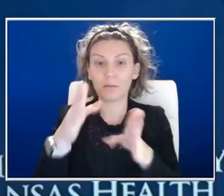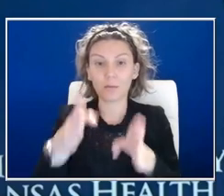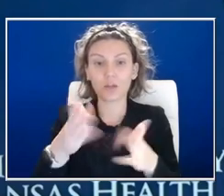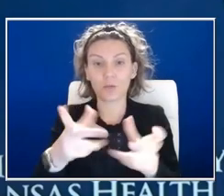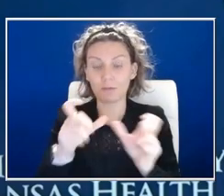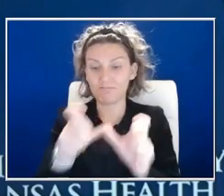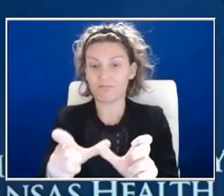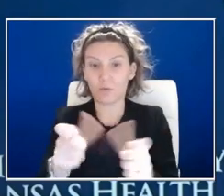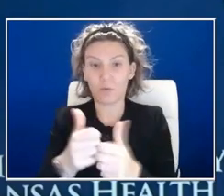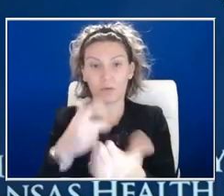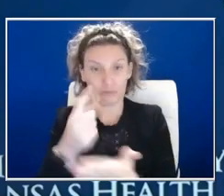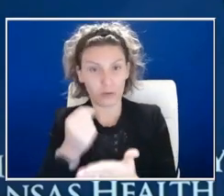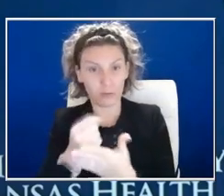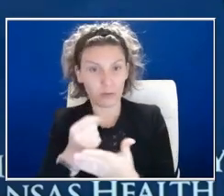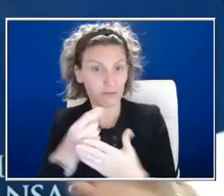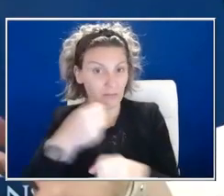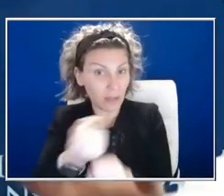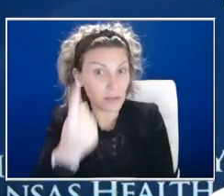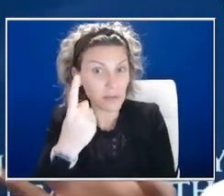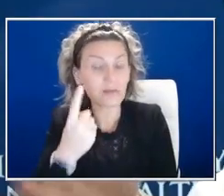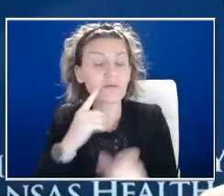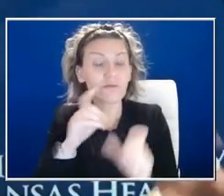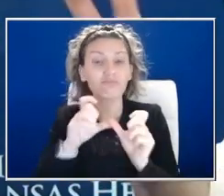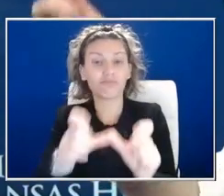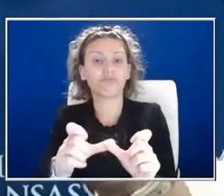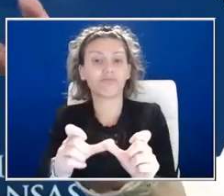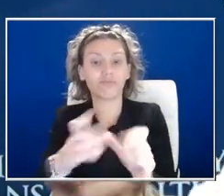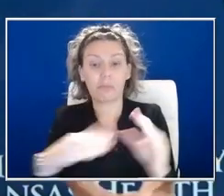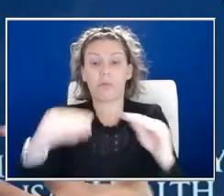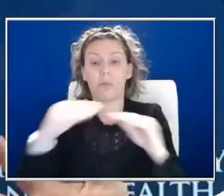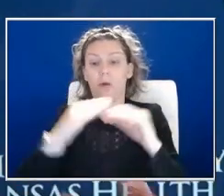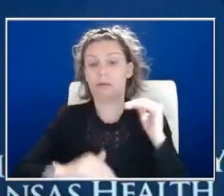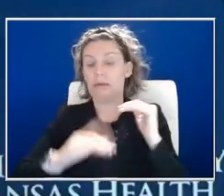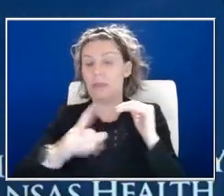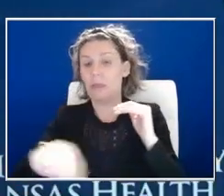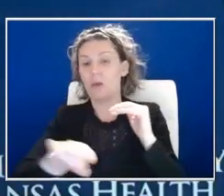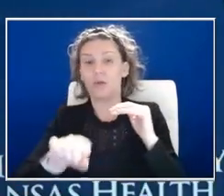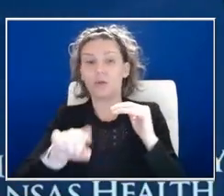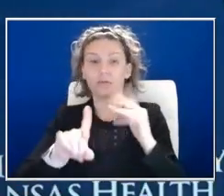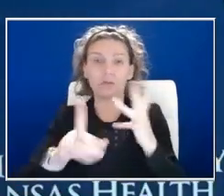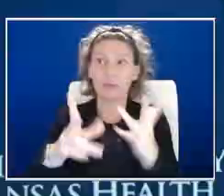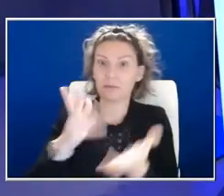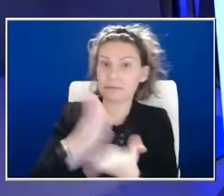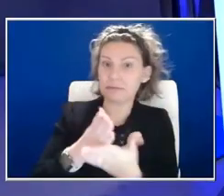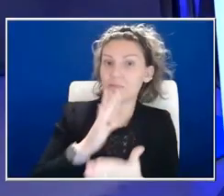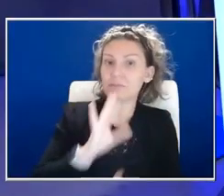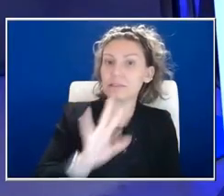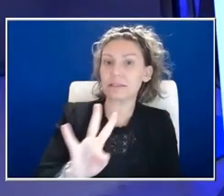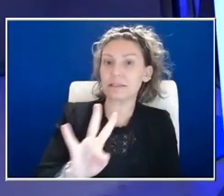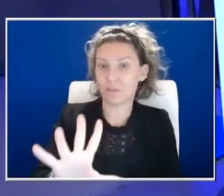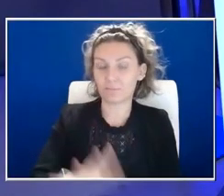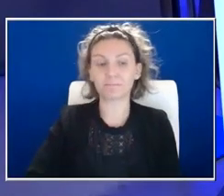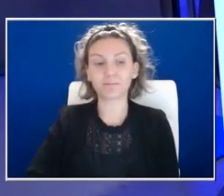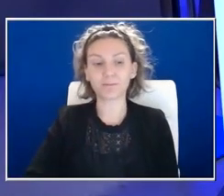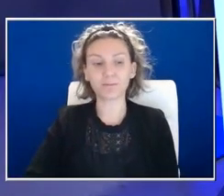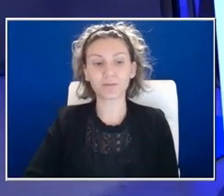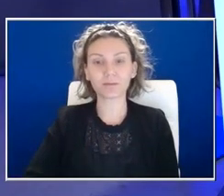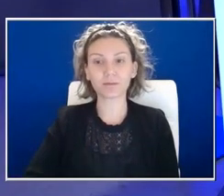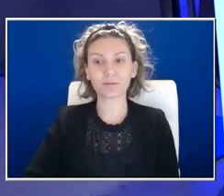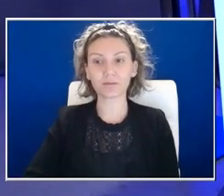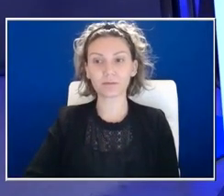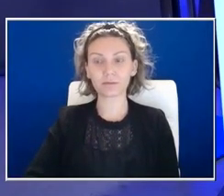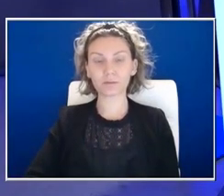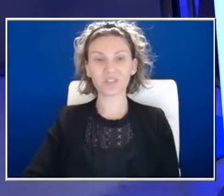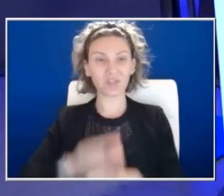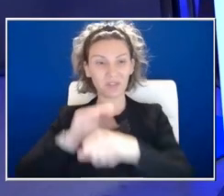that might make sense to continue doing beyond those sort of maybe stop at 75 ages. So let's get some advice here. Here's a